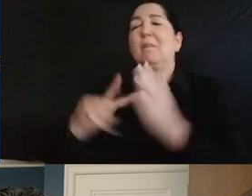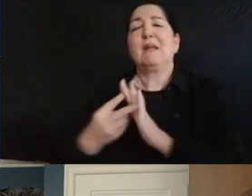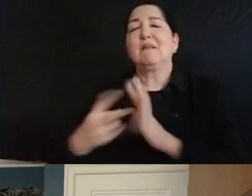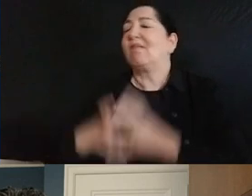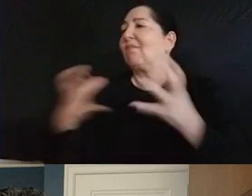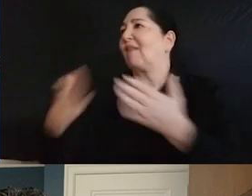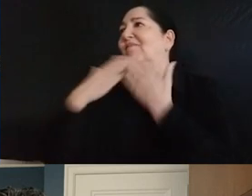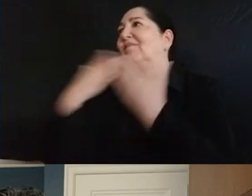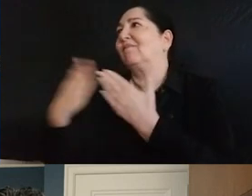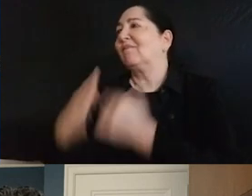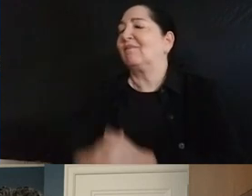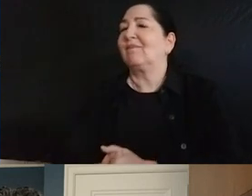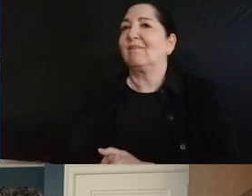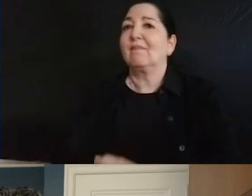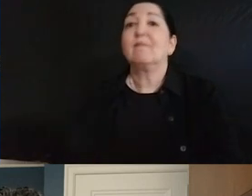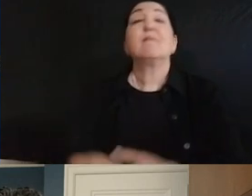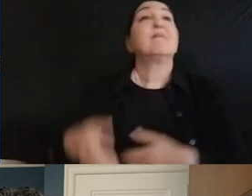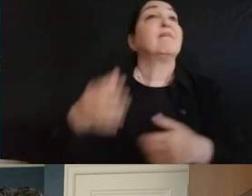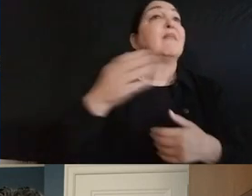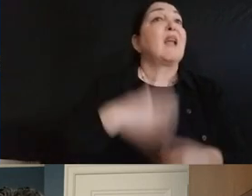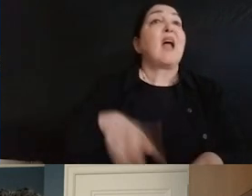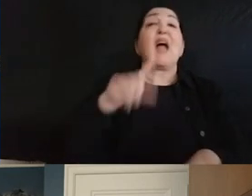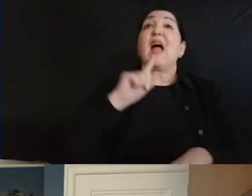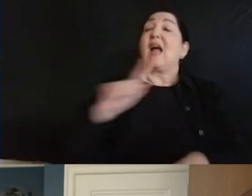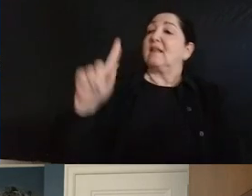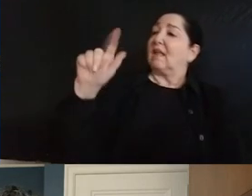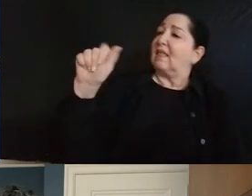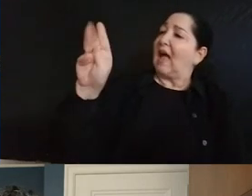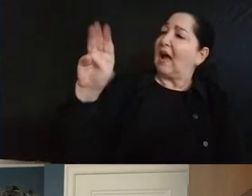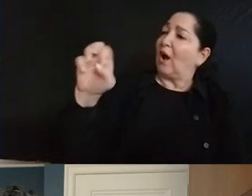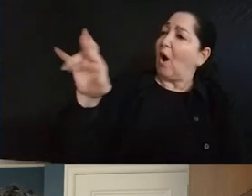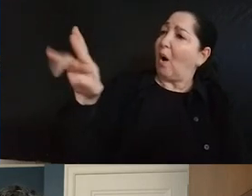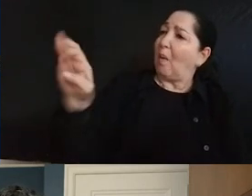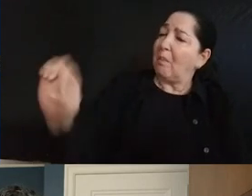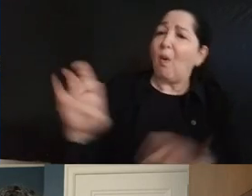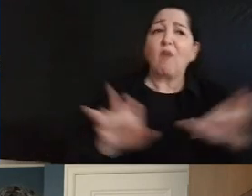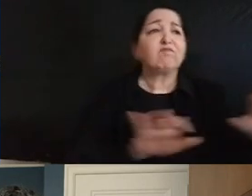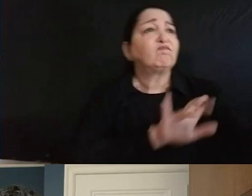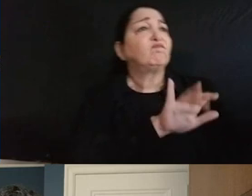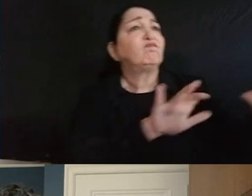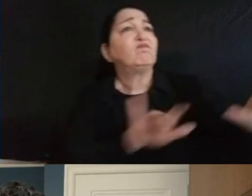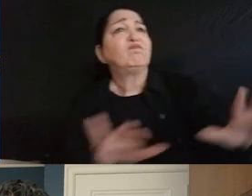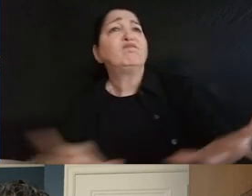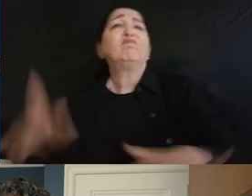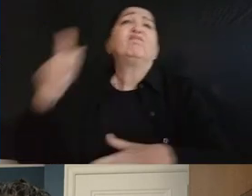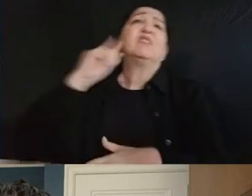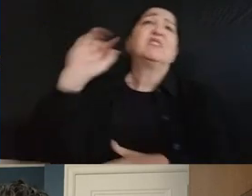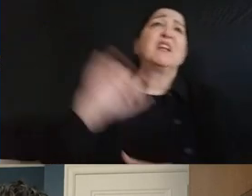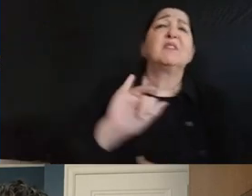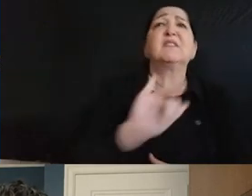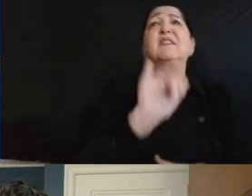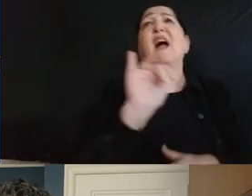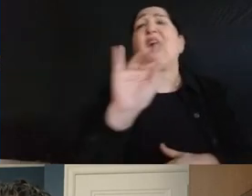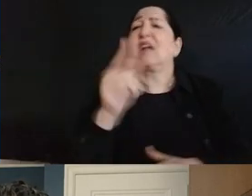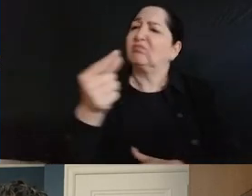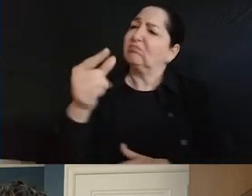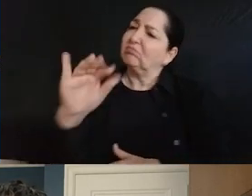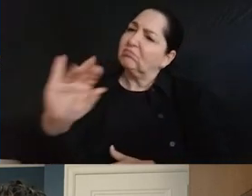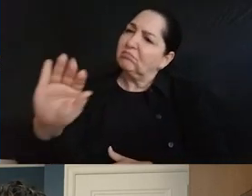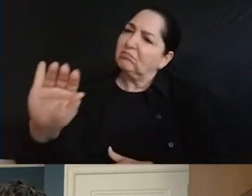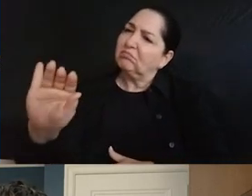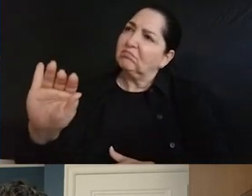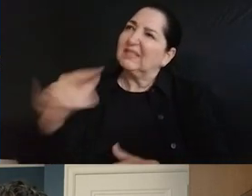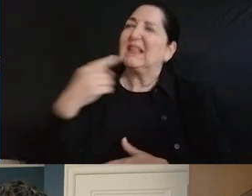deal. It's Lacamoire, like it rhymes with guar, not Lacamoire, like it rhymes